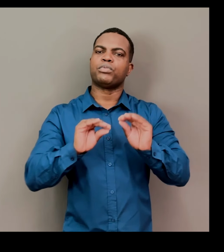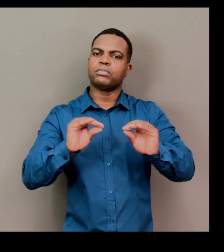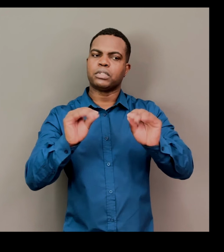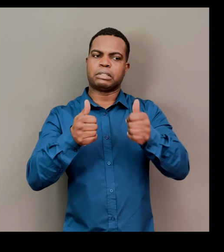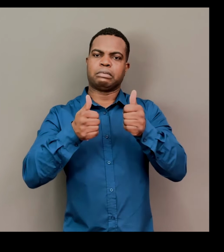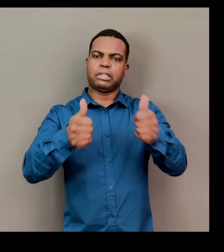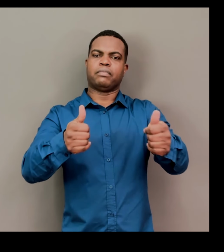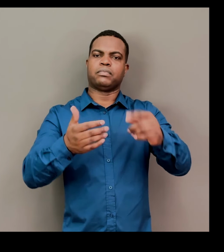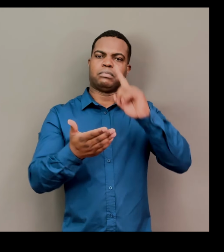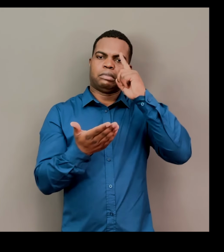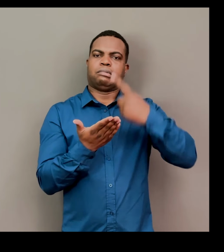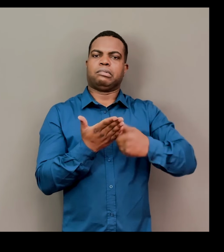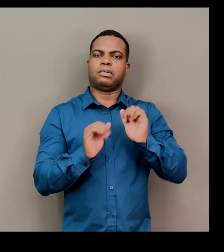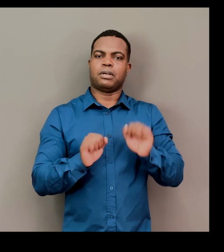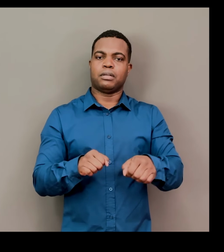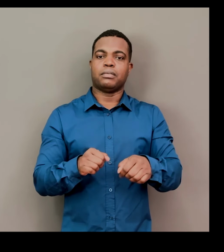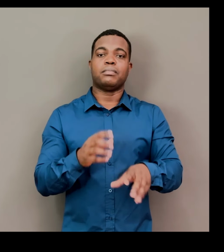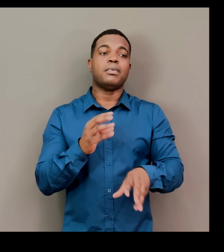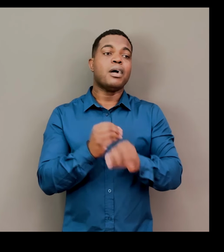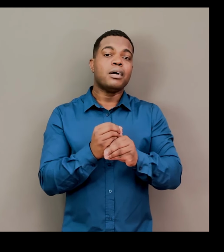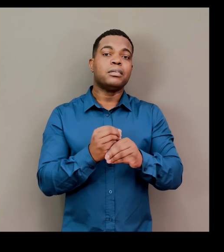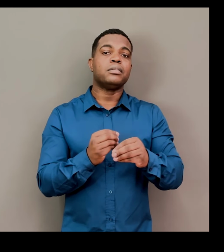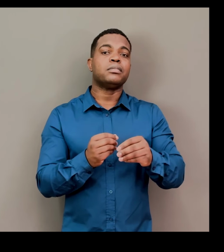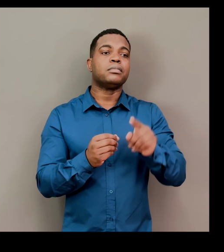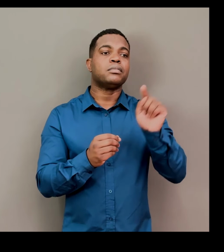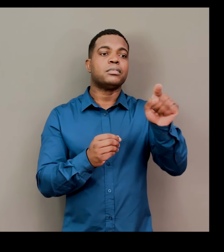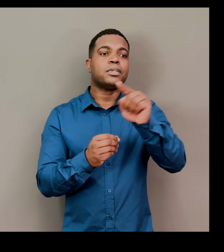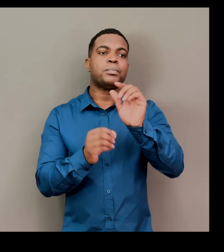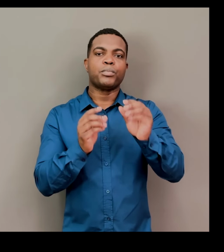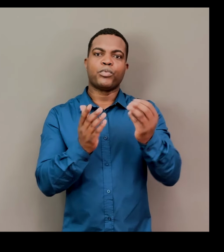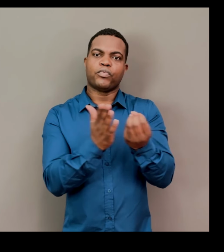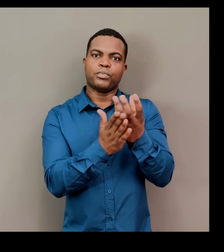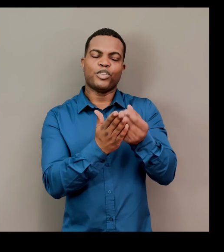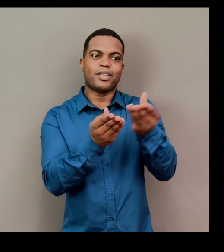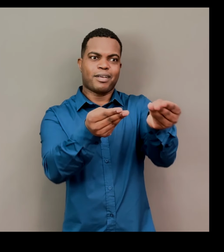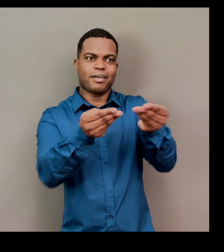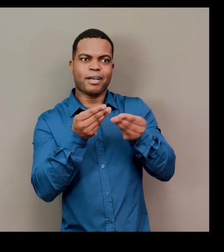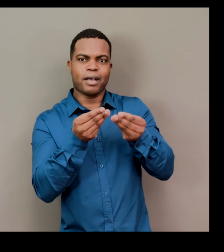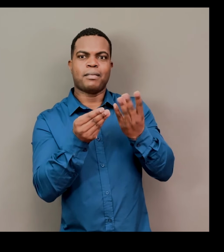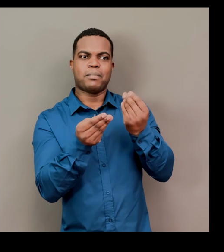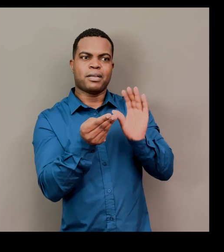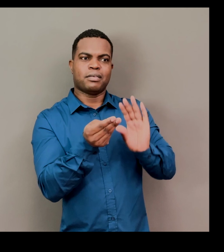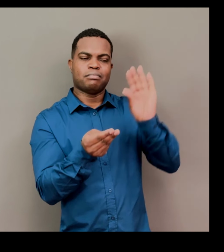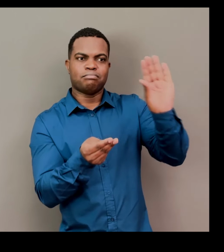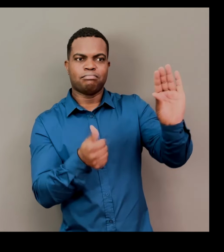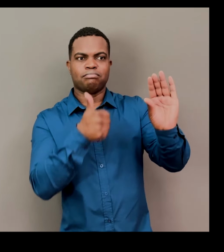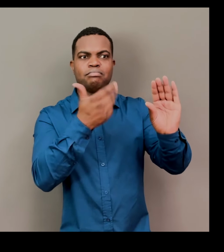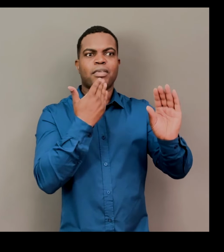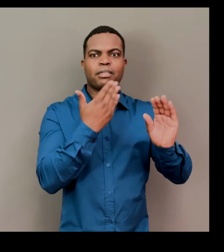Financial disincentives to tackle fake news also apply to some mainstream media.